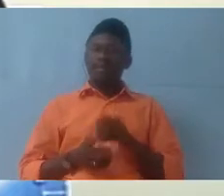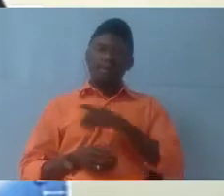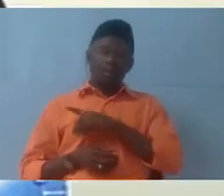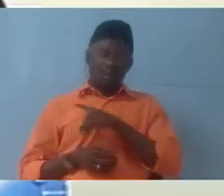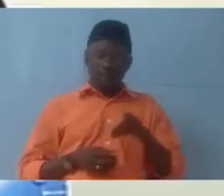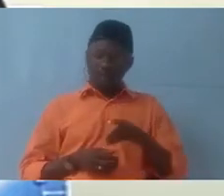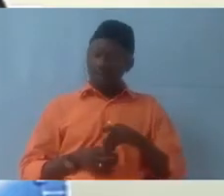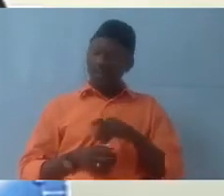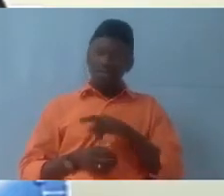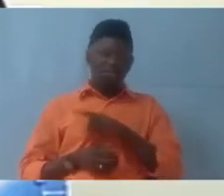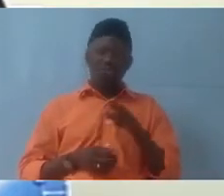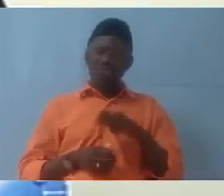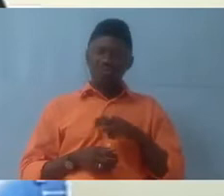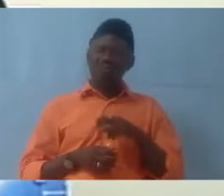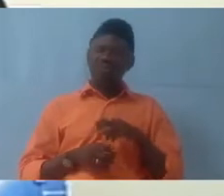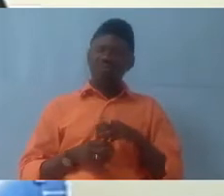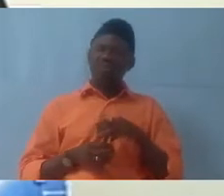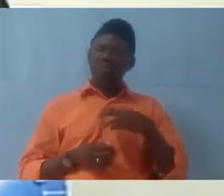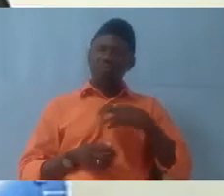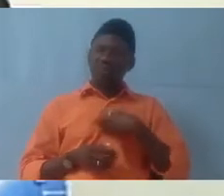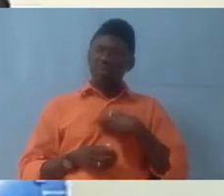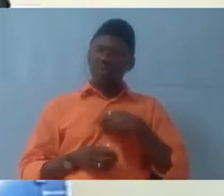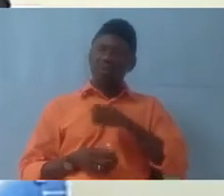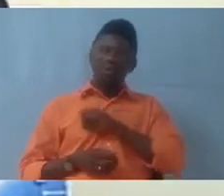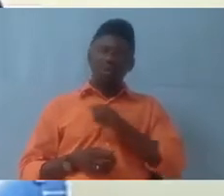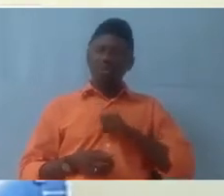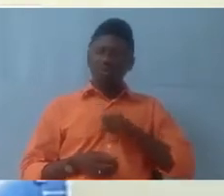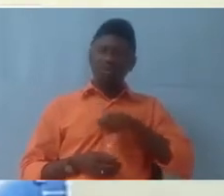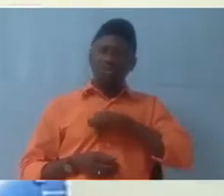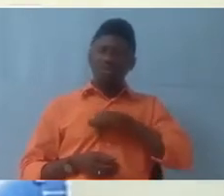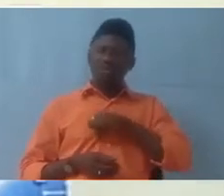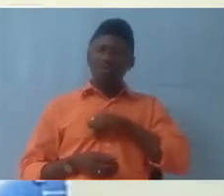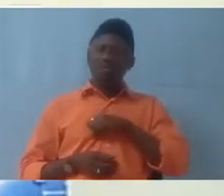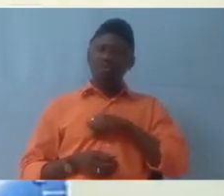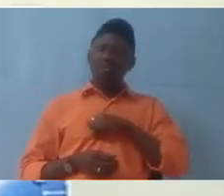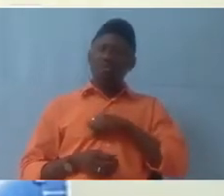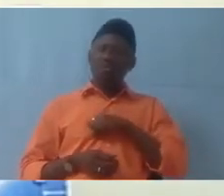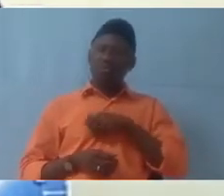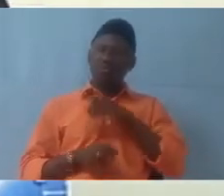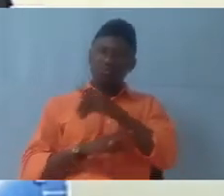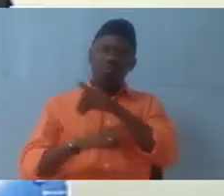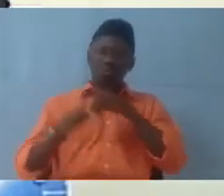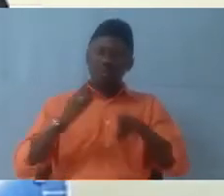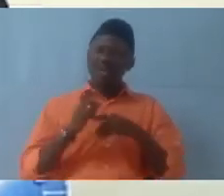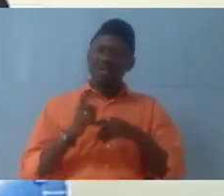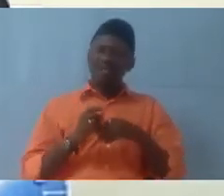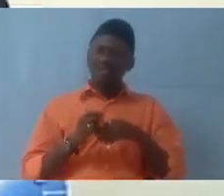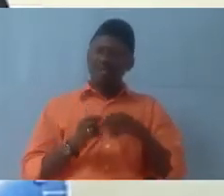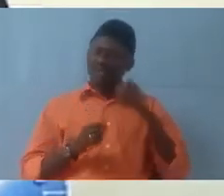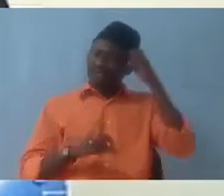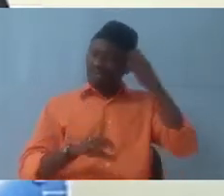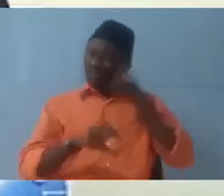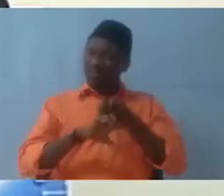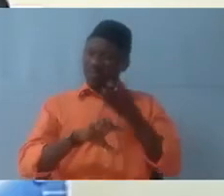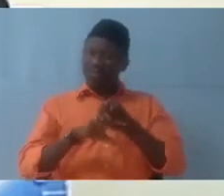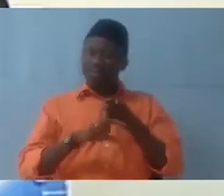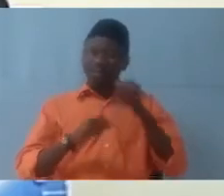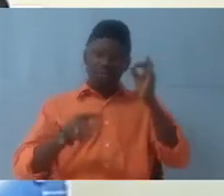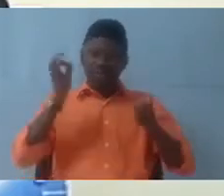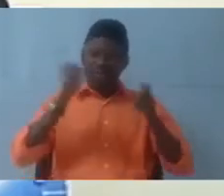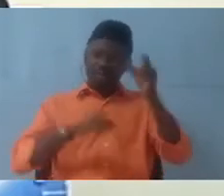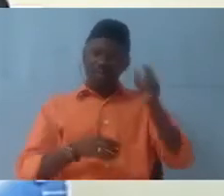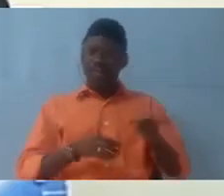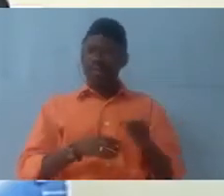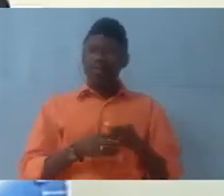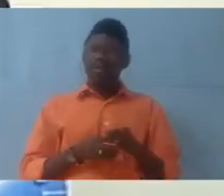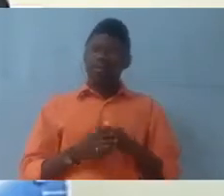they were not really buying our own position also was seen as the radical magistrates de addu ñoon na ci ñun nga xamne ni